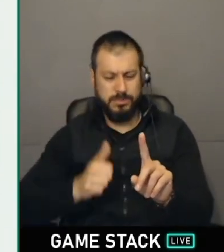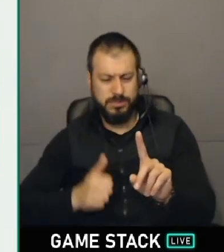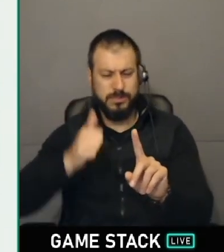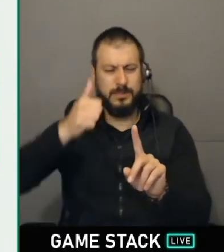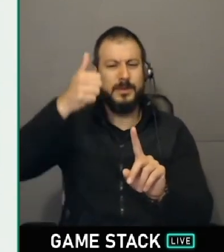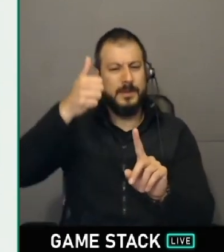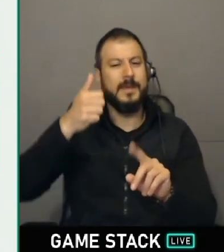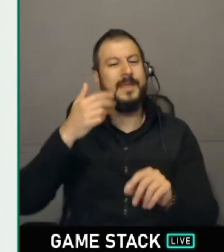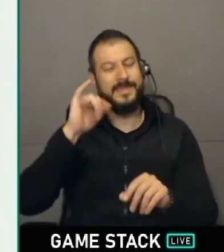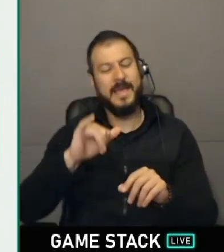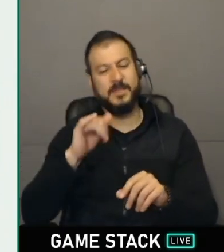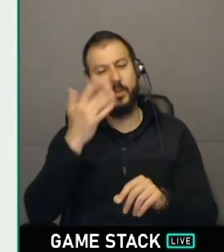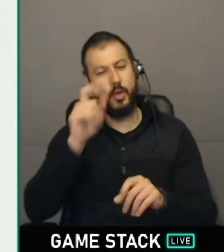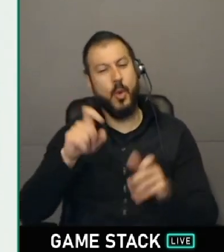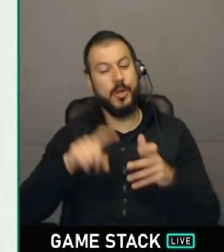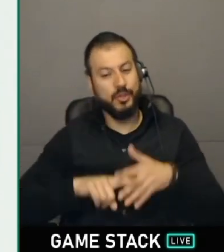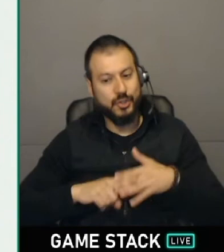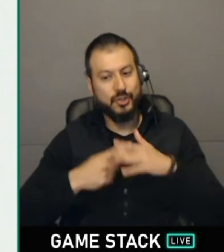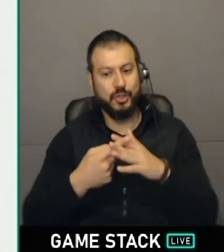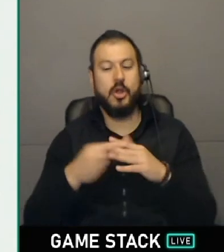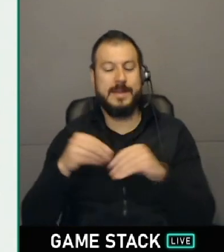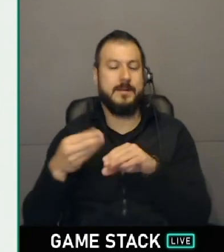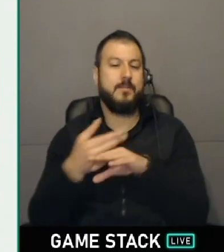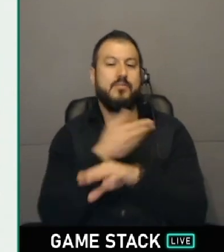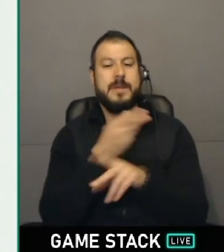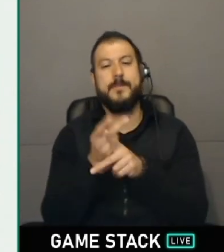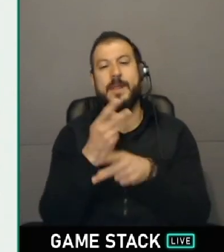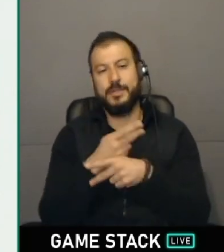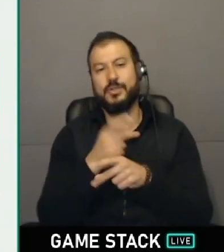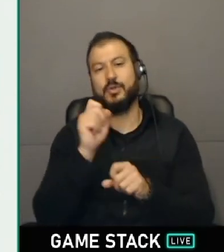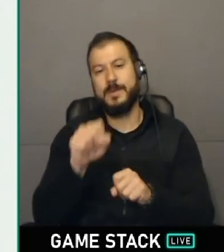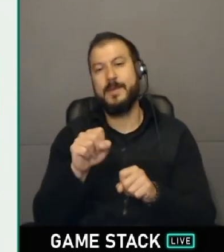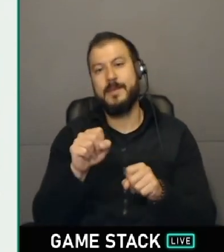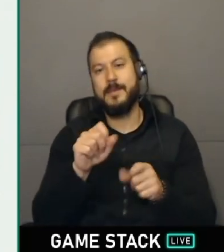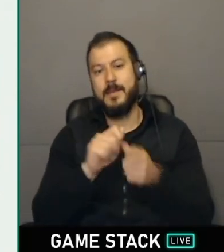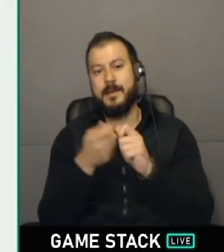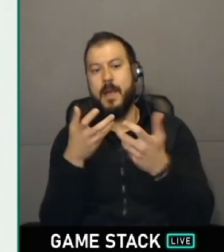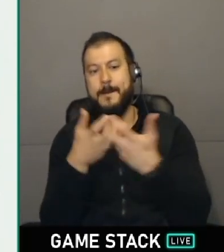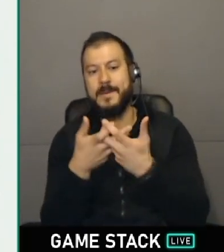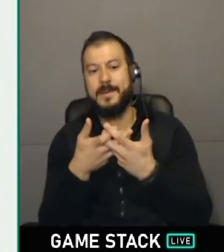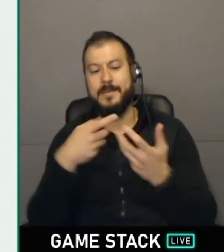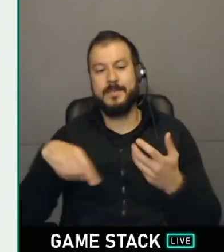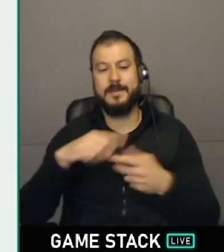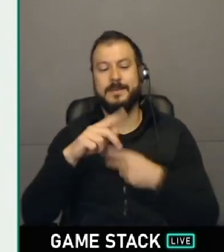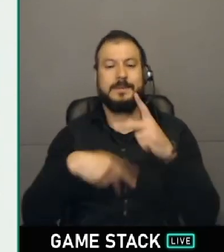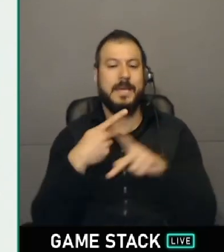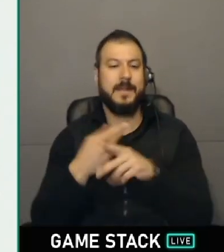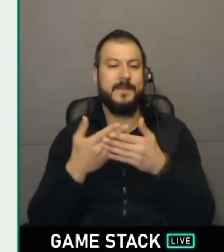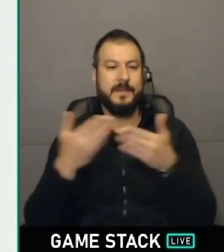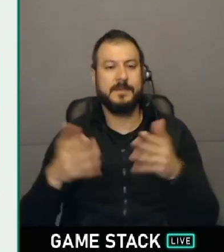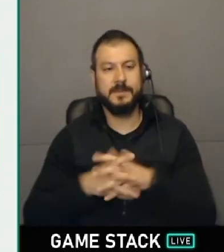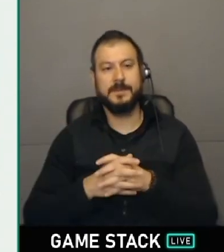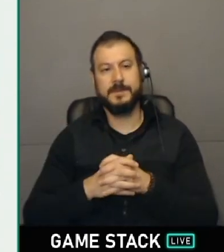spatial in pre-production so that you can accommodate these kinds of things.